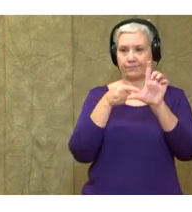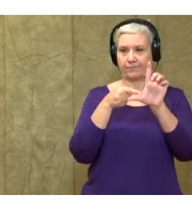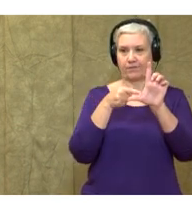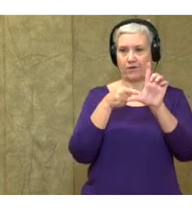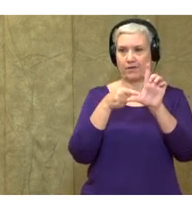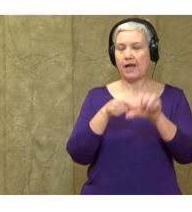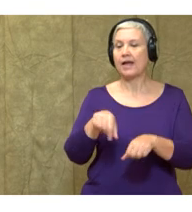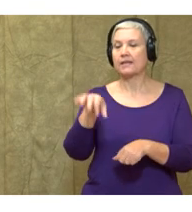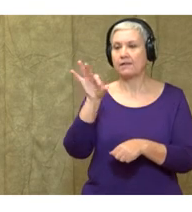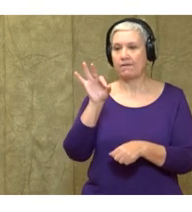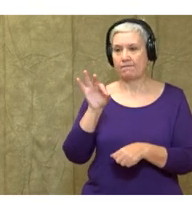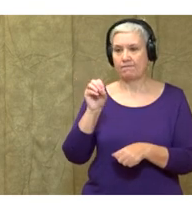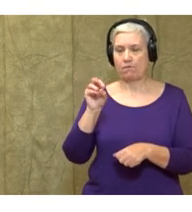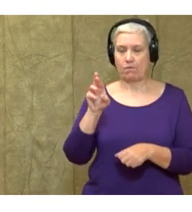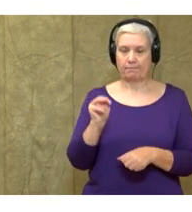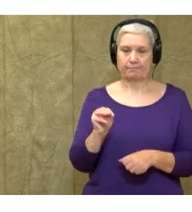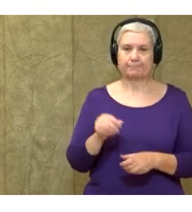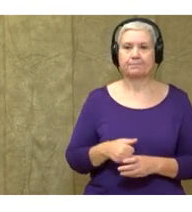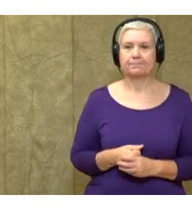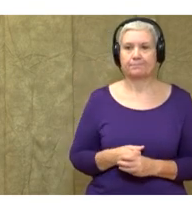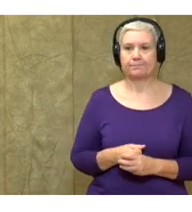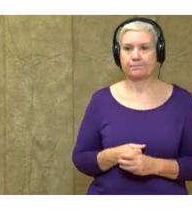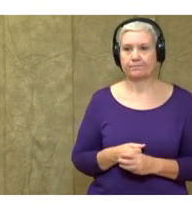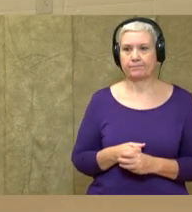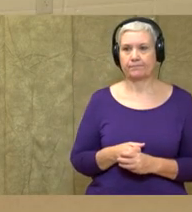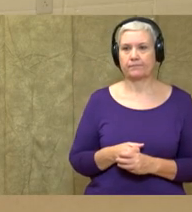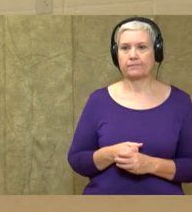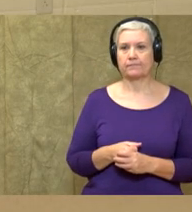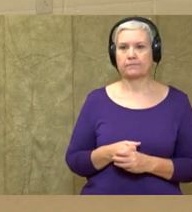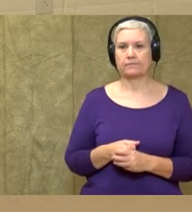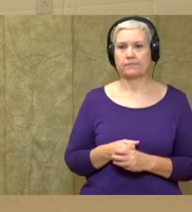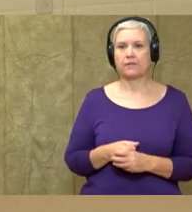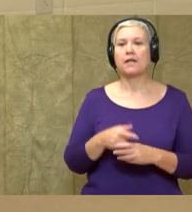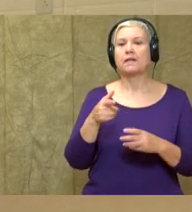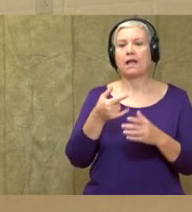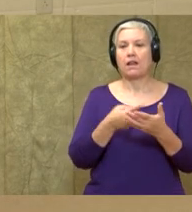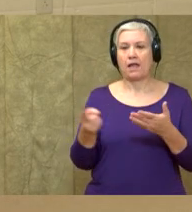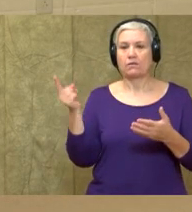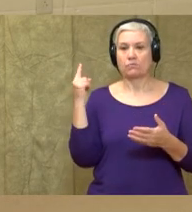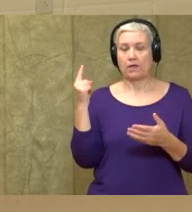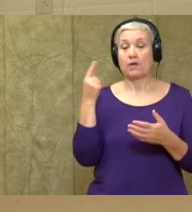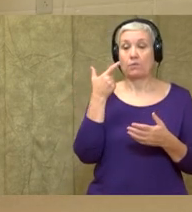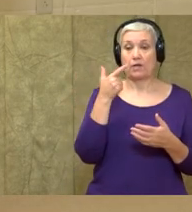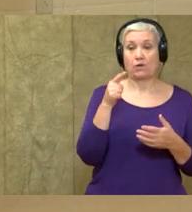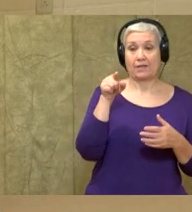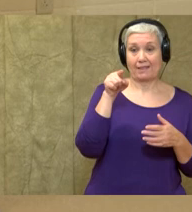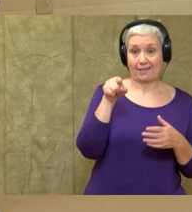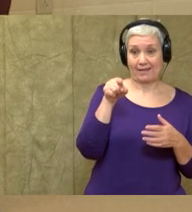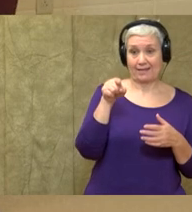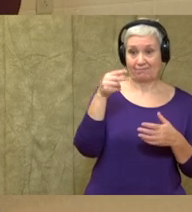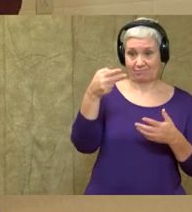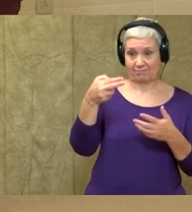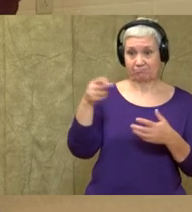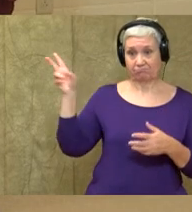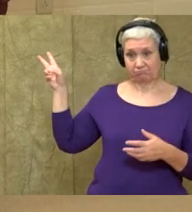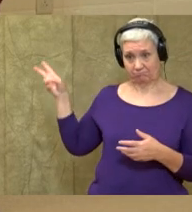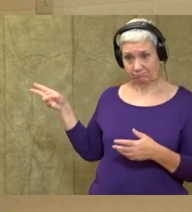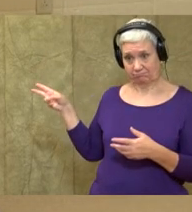vertex form. Last week, we looked at these types of equation forms, where I'm looking at